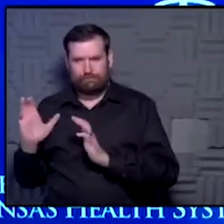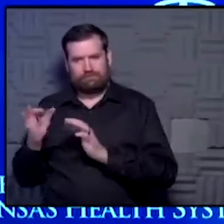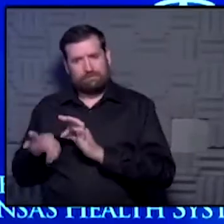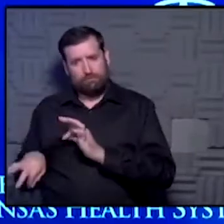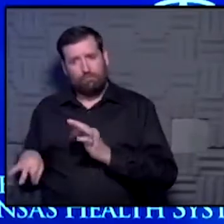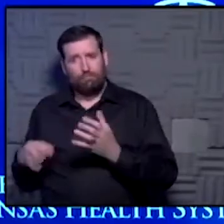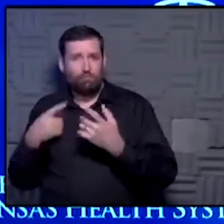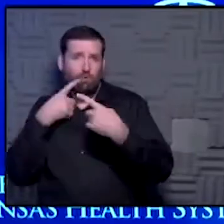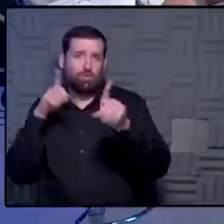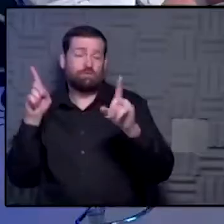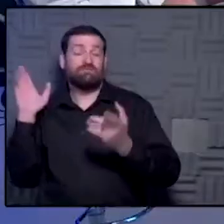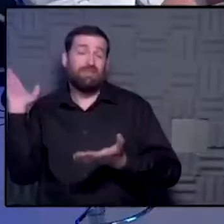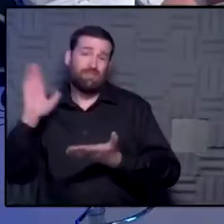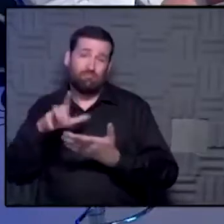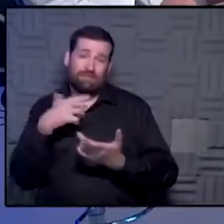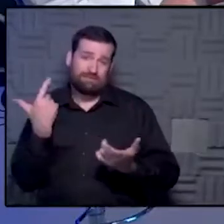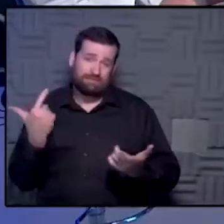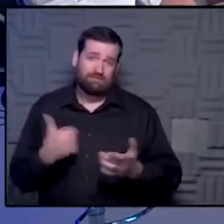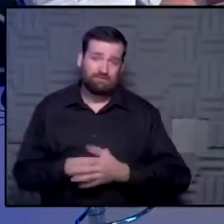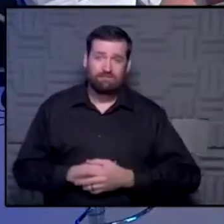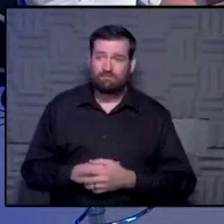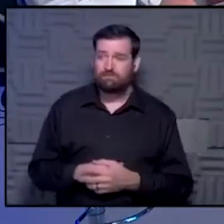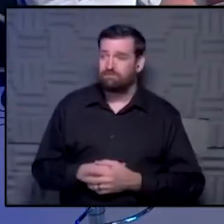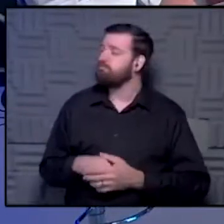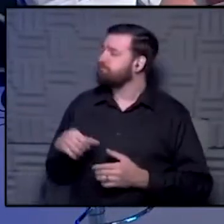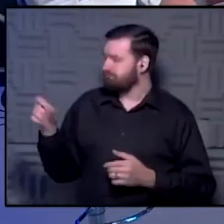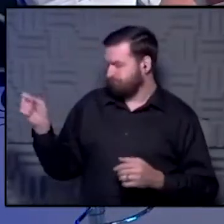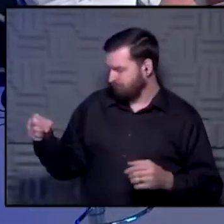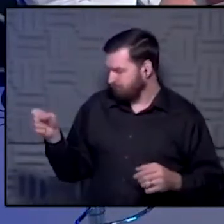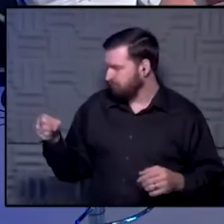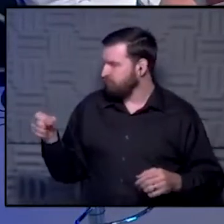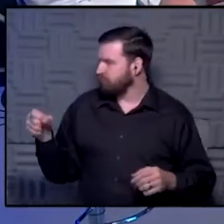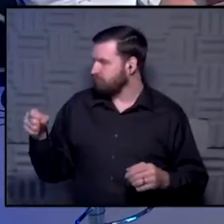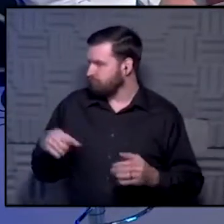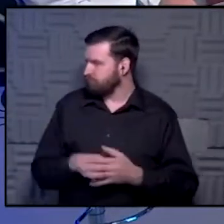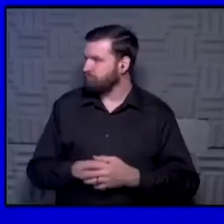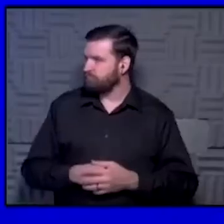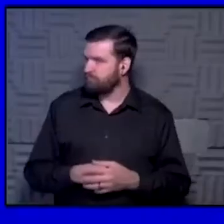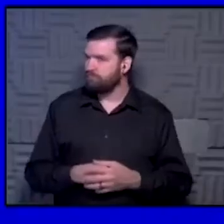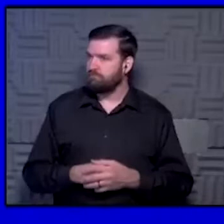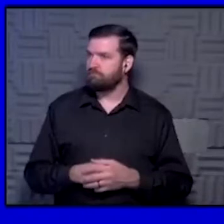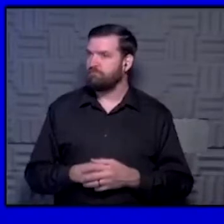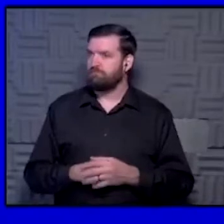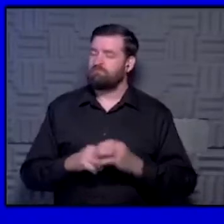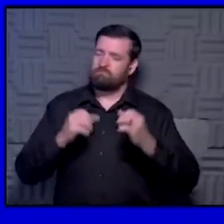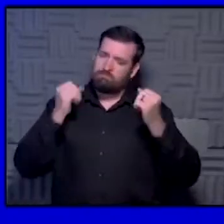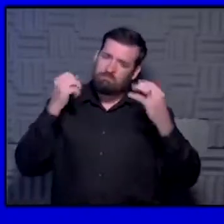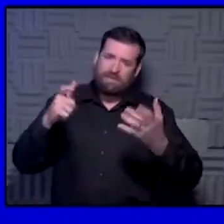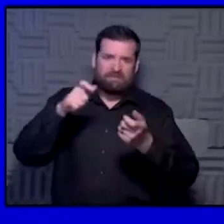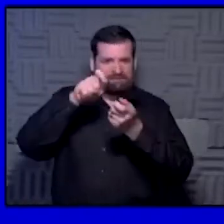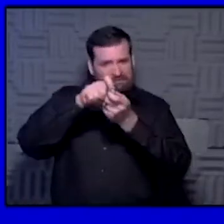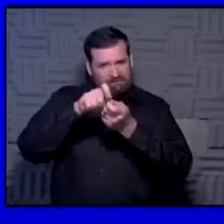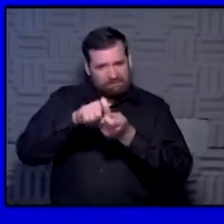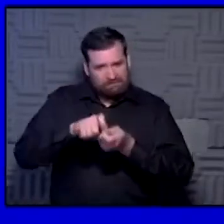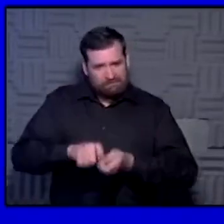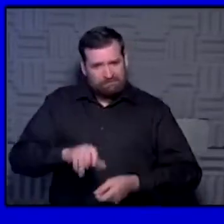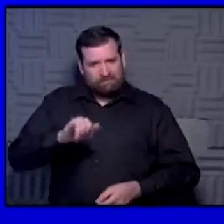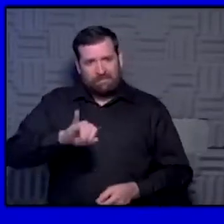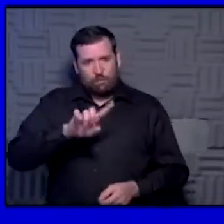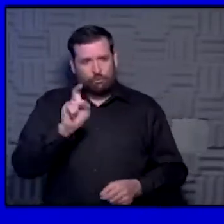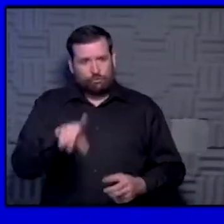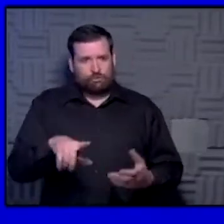and, quite frankly, is low risk. Yeah. Yeah, because there are a lot of details in that